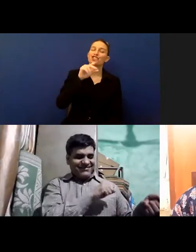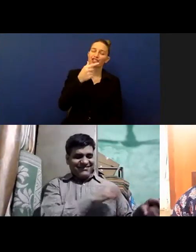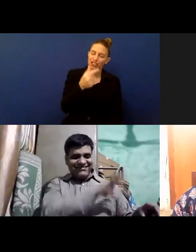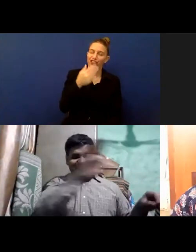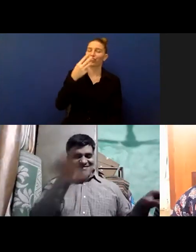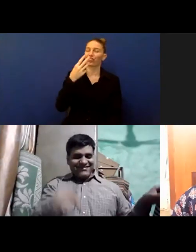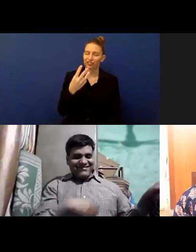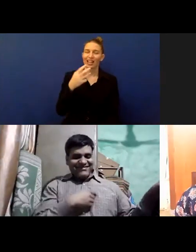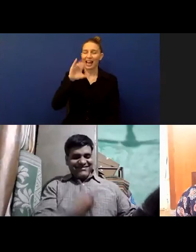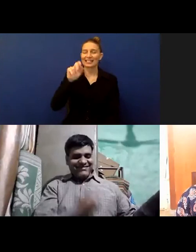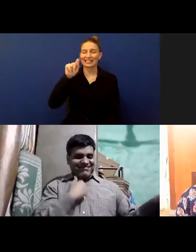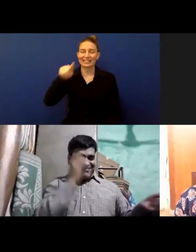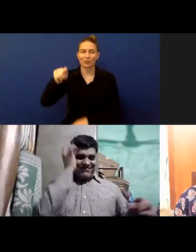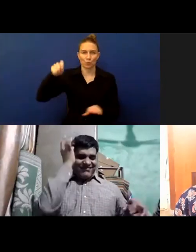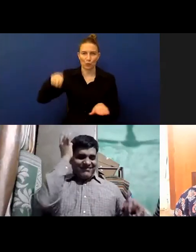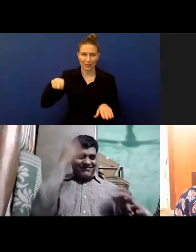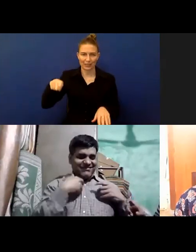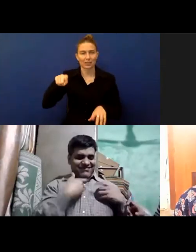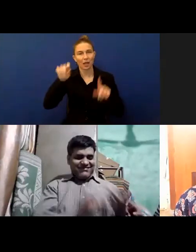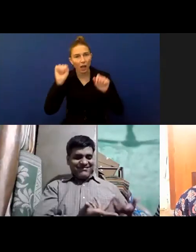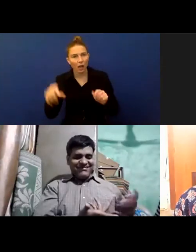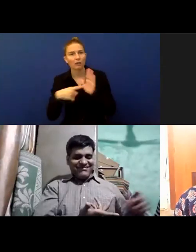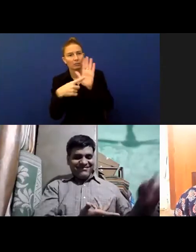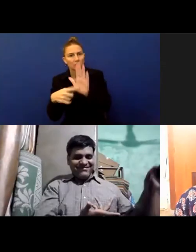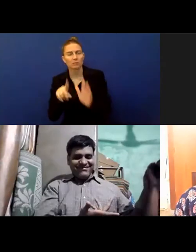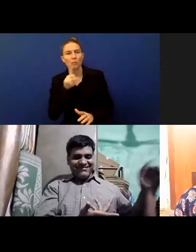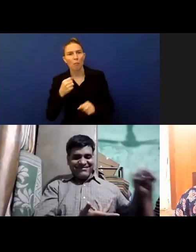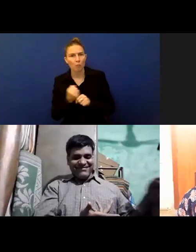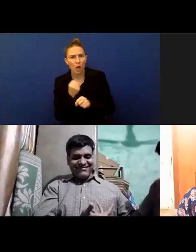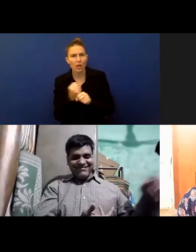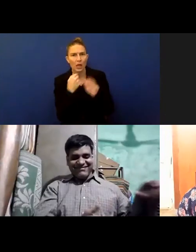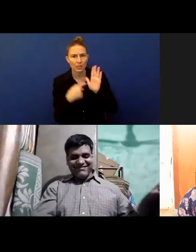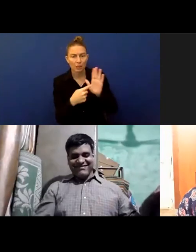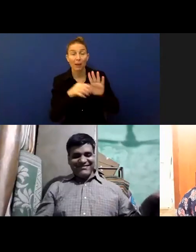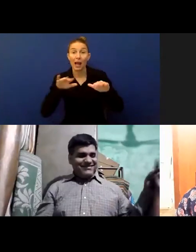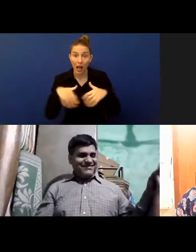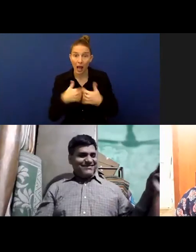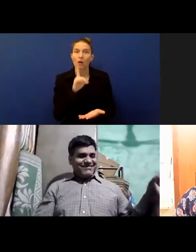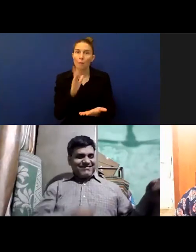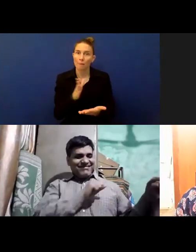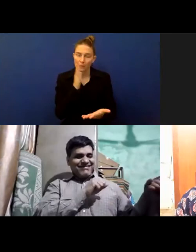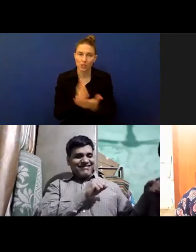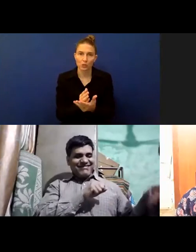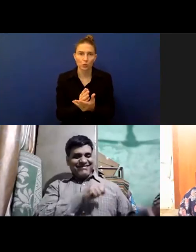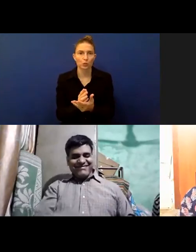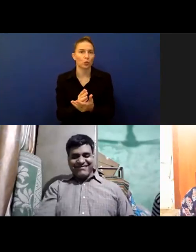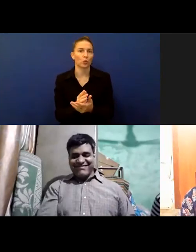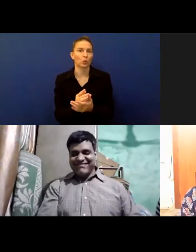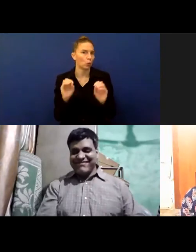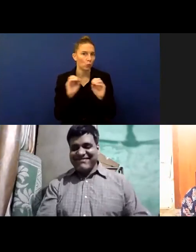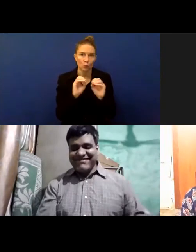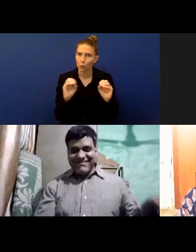presentation on research results and practical examples related to Leave No One Offline on the institutional